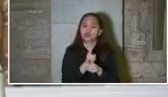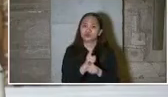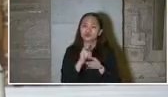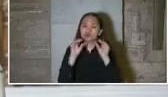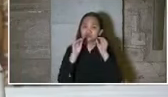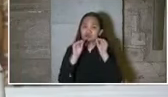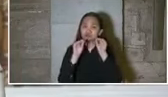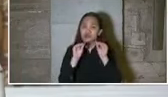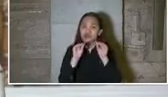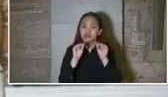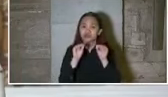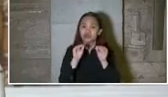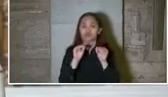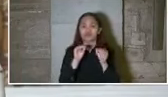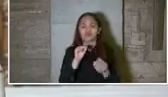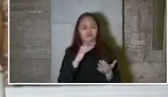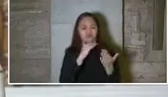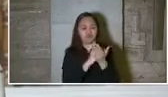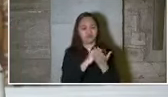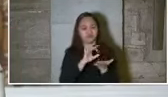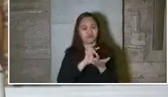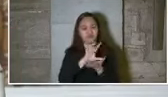about avoiding hate and anger.